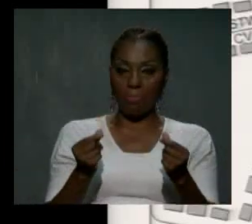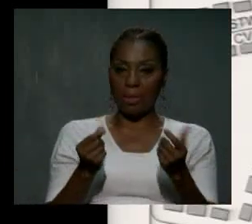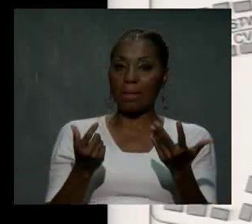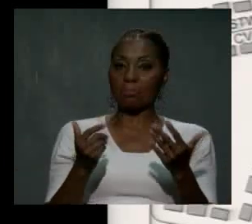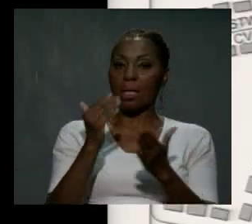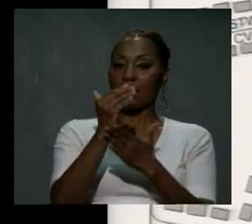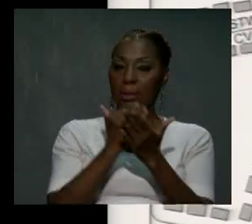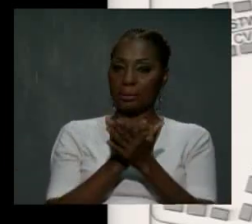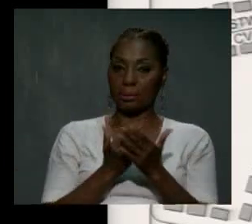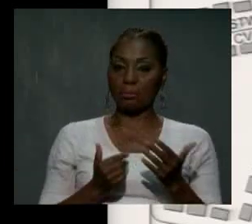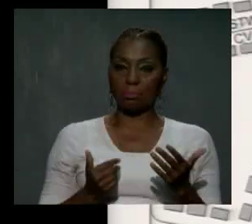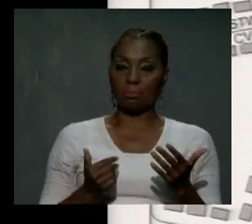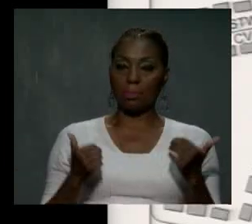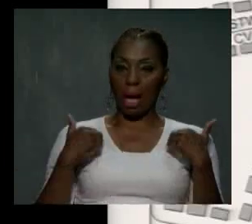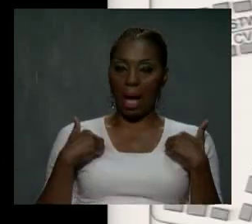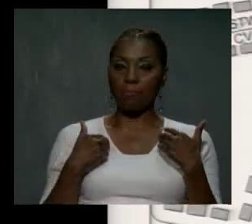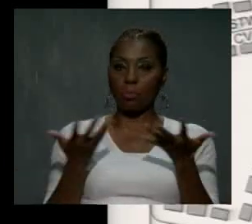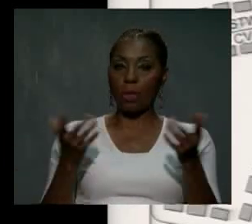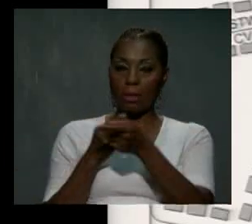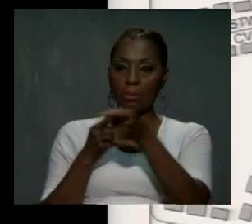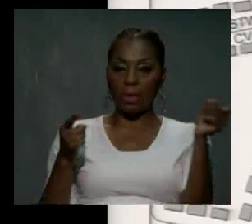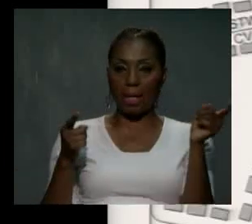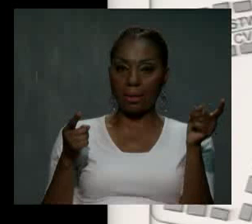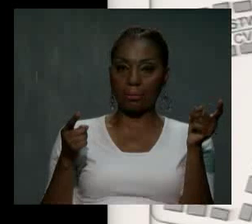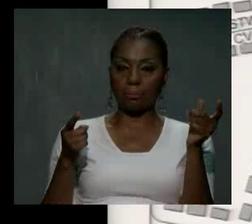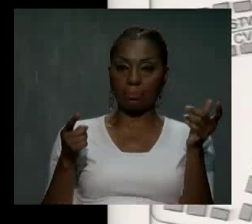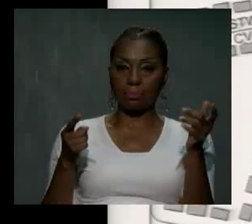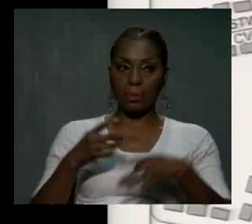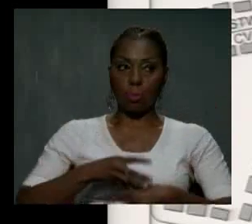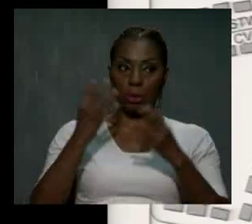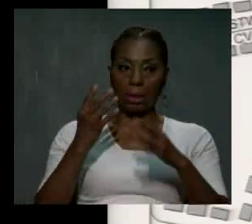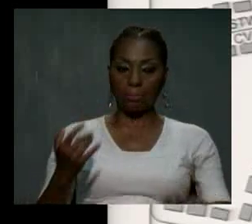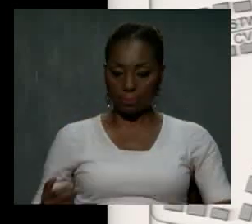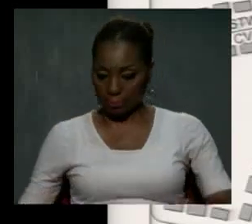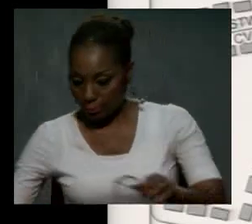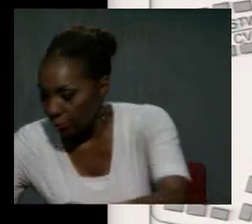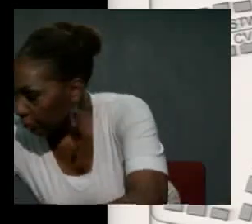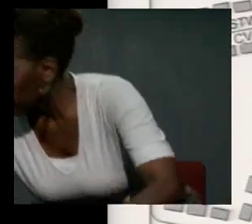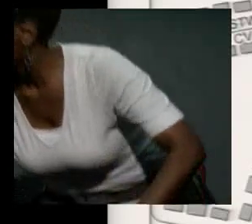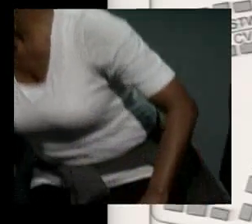there's a list of them that they're going to – let me pull it up, I'll tell you.